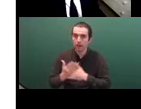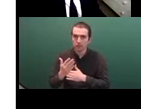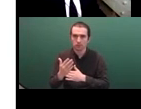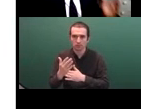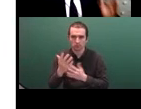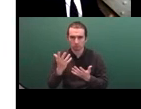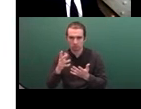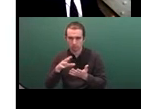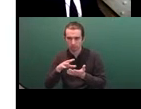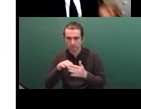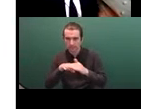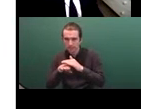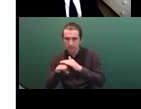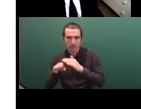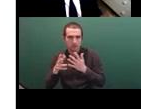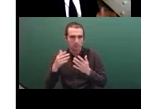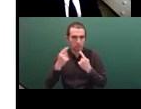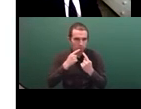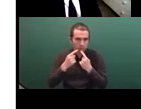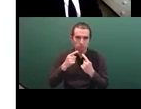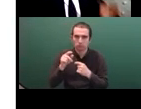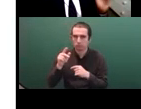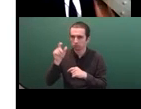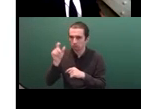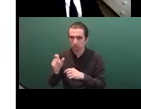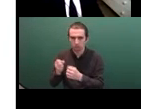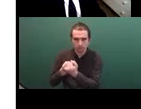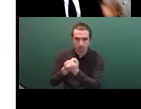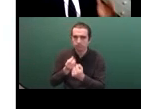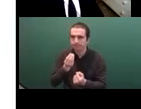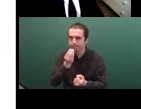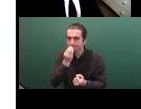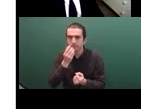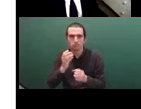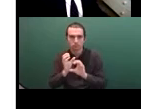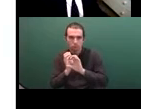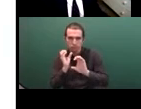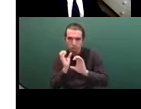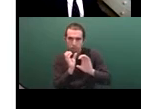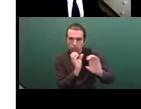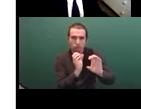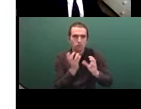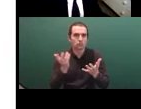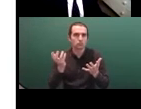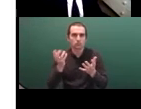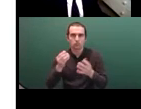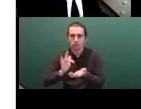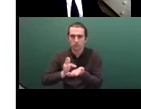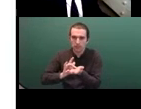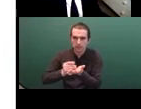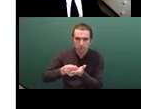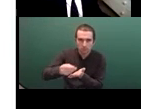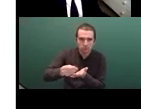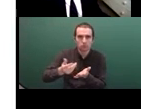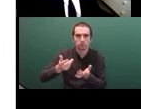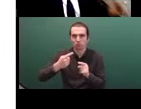overlays, background, easy read, tape, text talks, reinforcements, spell checkers, concrete objects, all of these things have